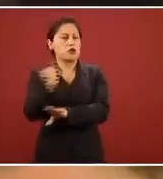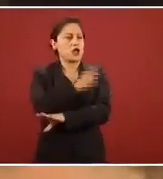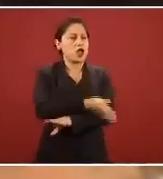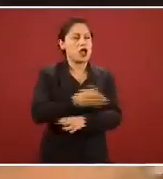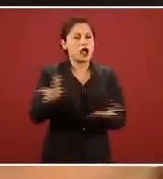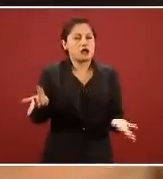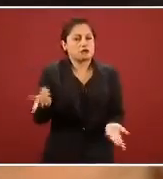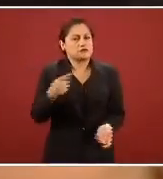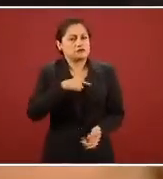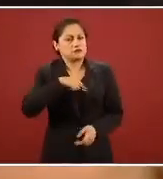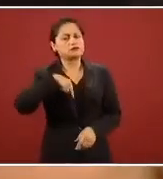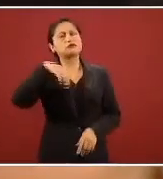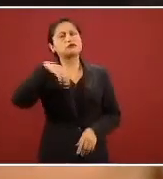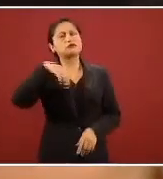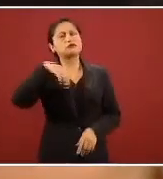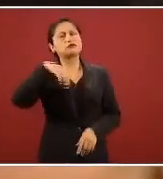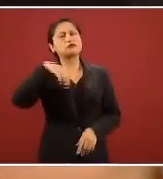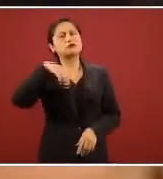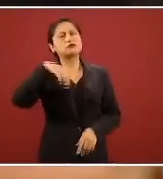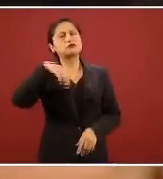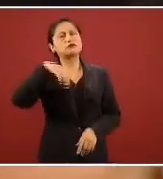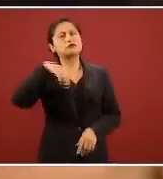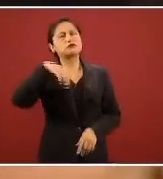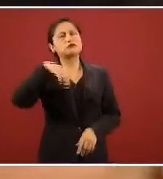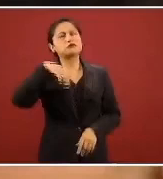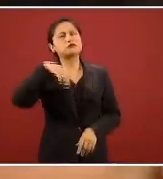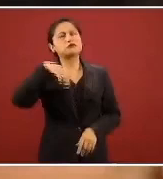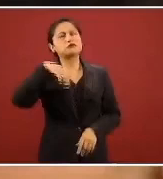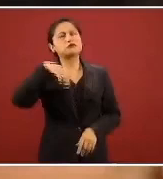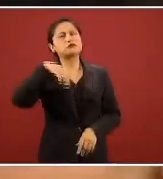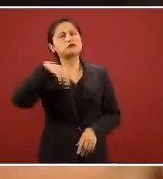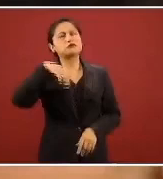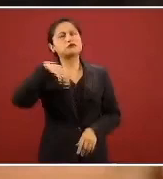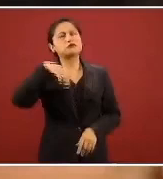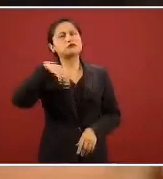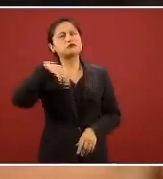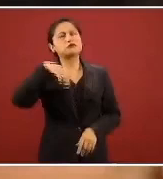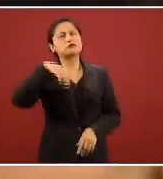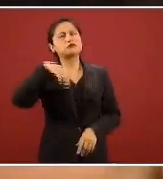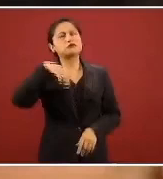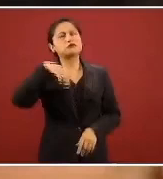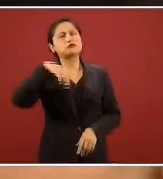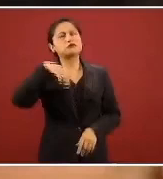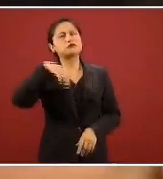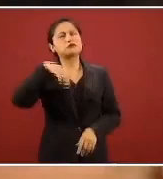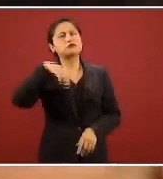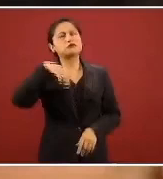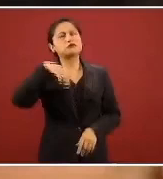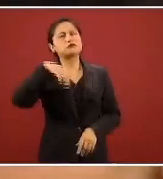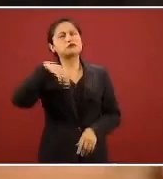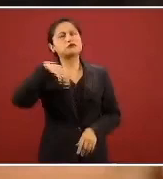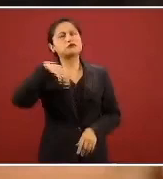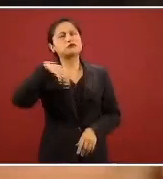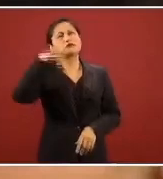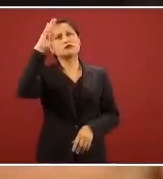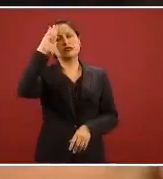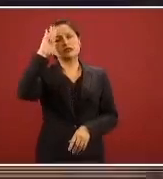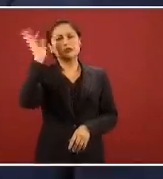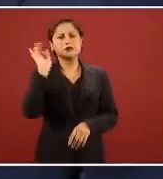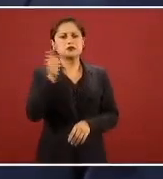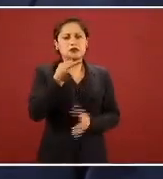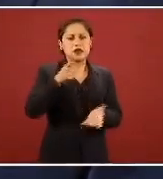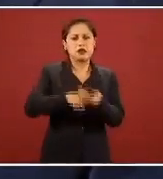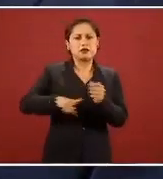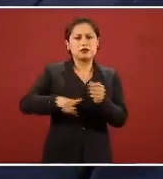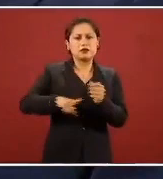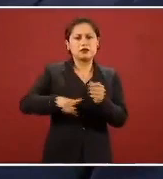sí, limpia de sí, personajes. And so we would expect that there would be a revision, a cleansing of the persons. A ver,